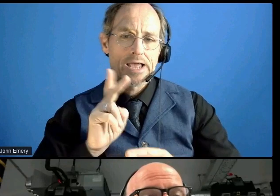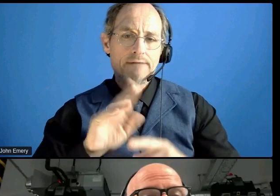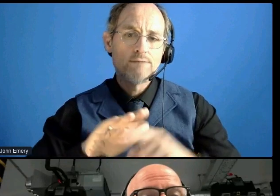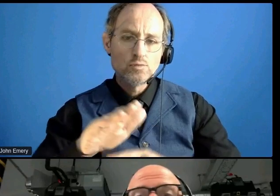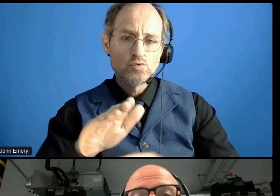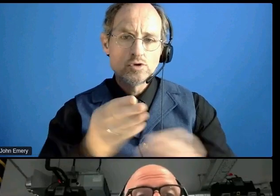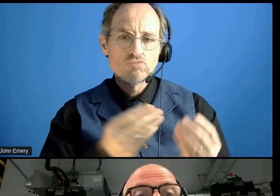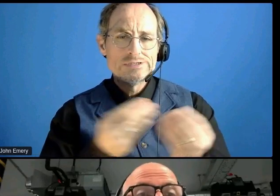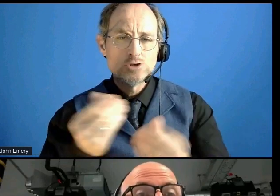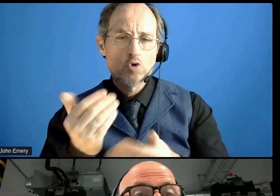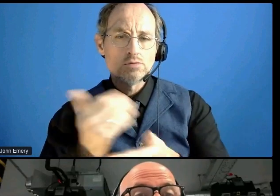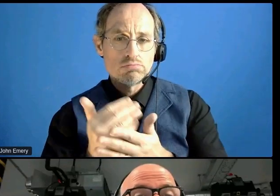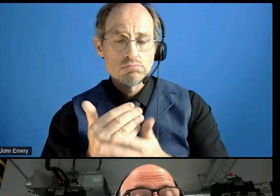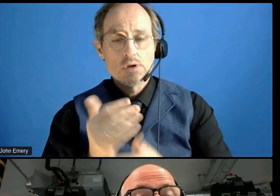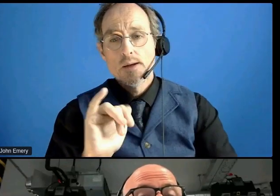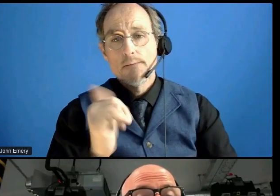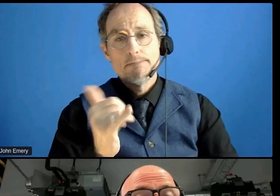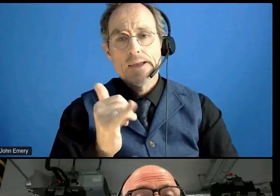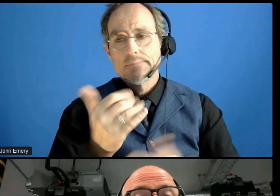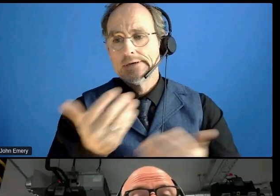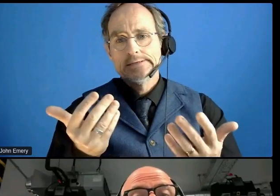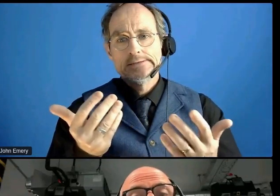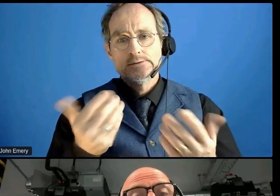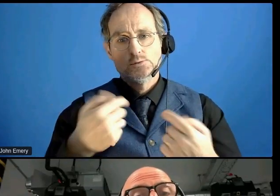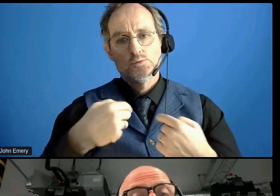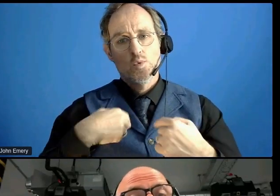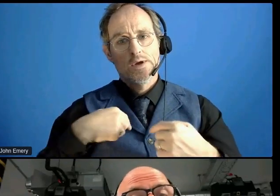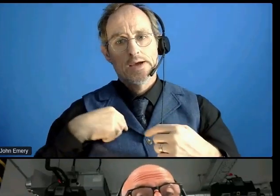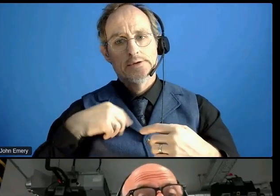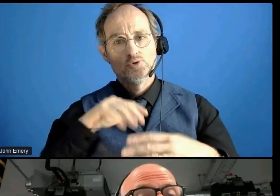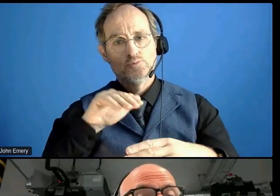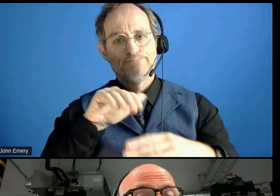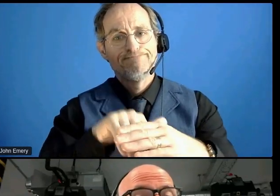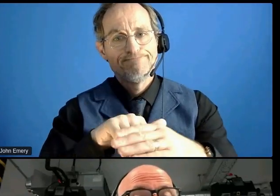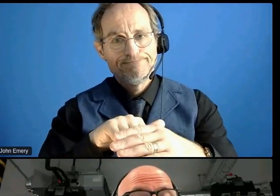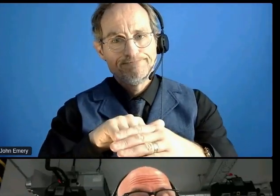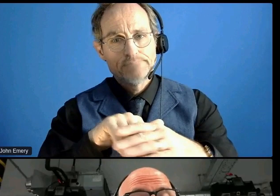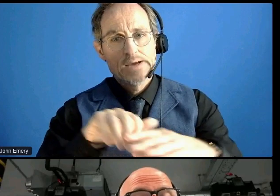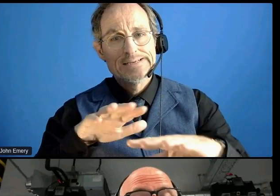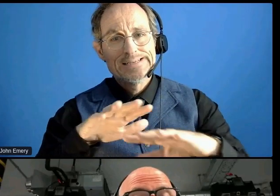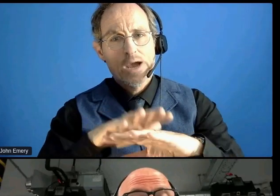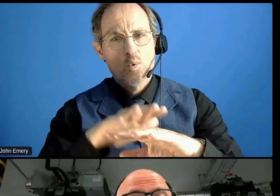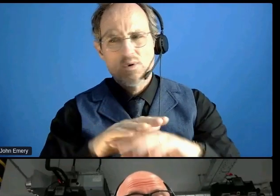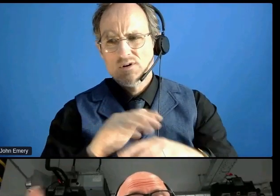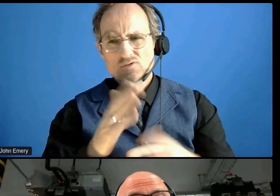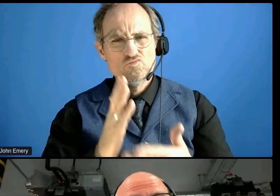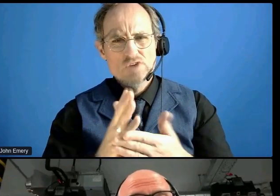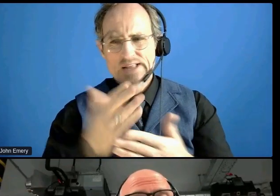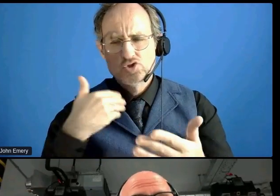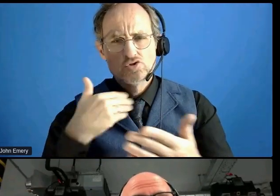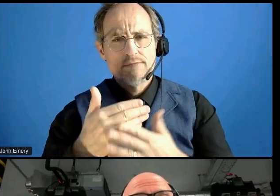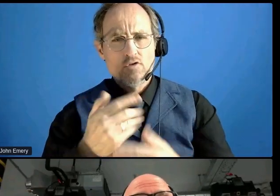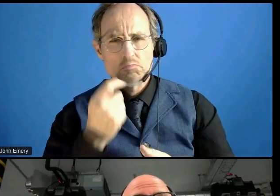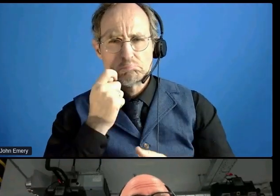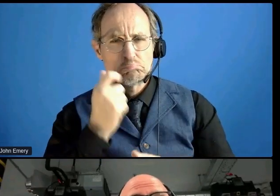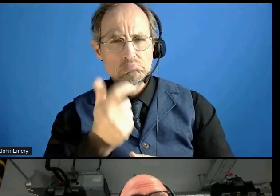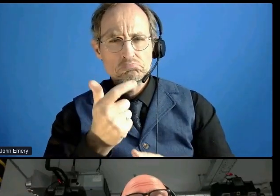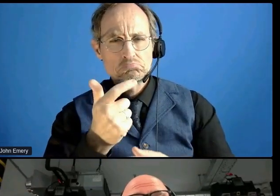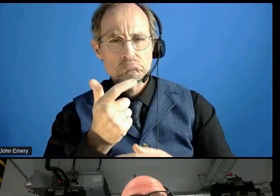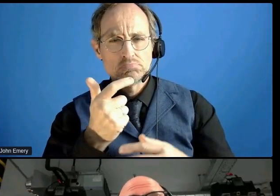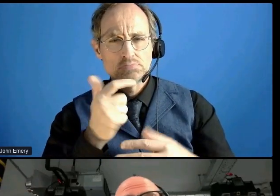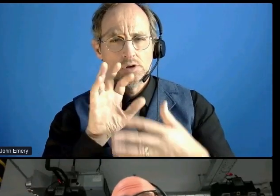it's important to point out that I think people's view of accessible travel probably at best represents wheelchair users